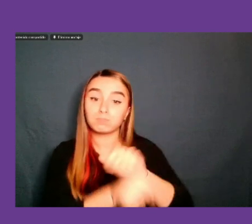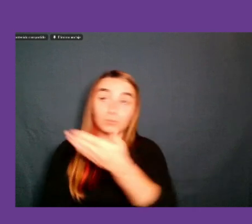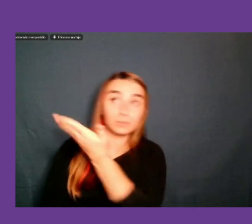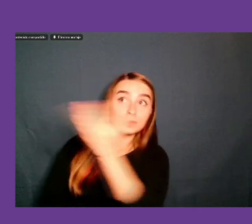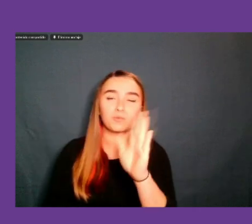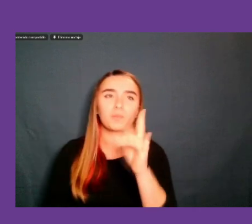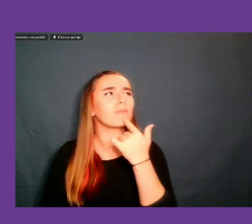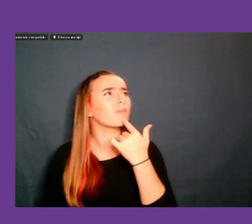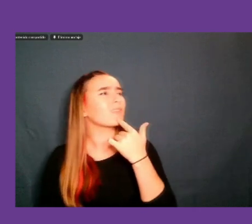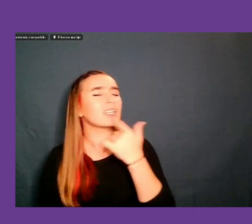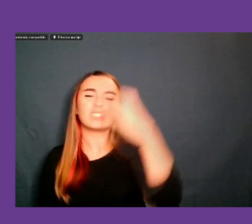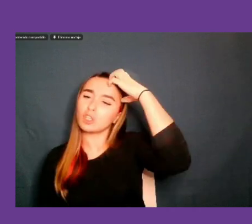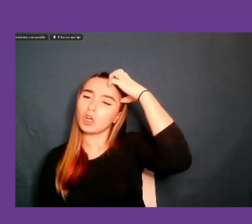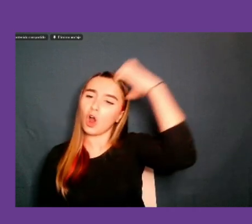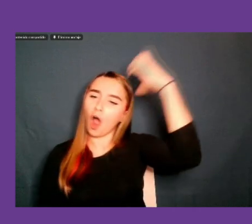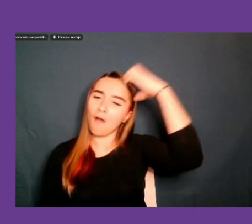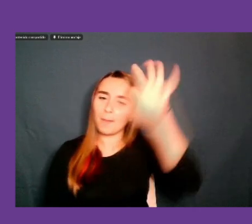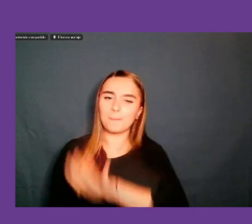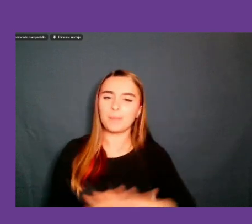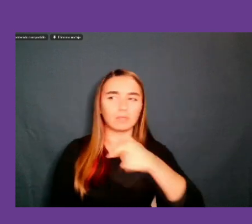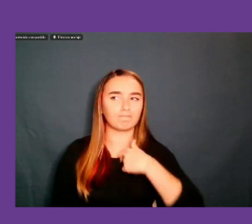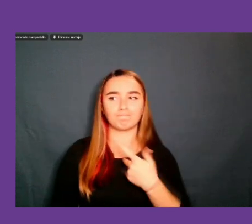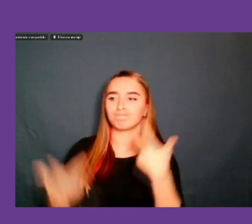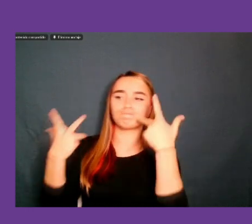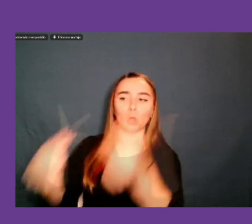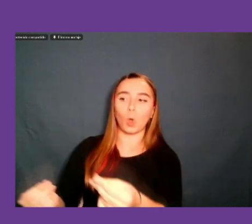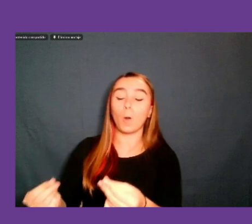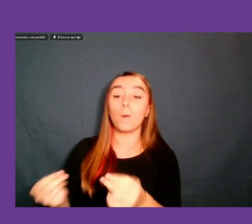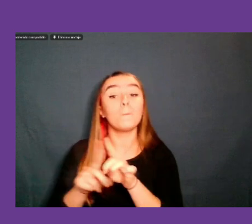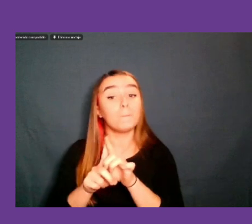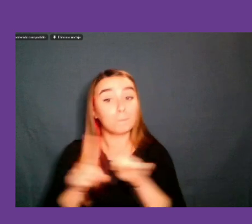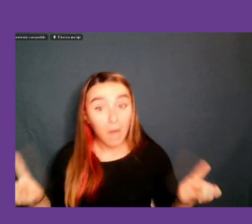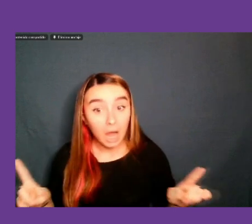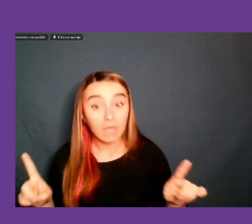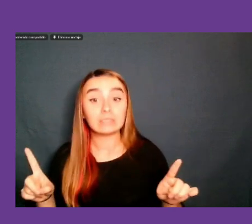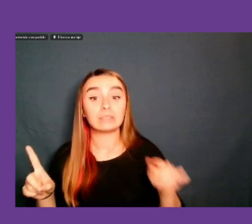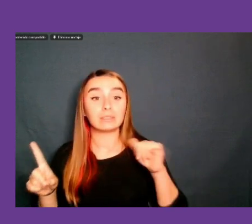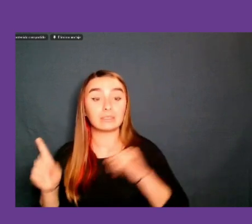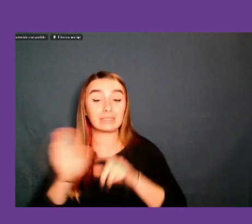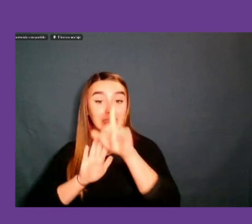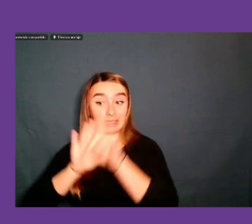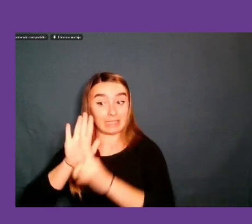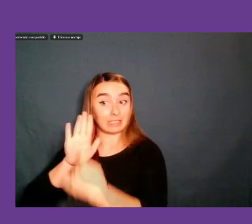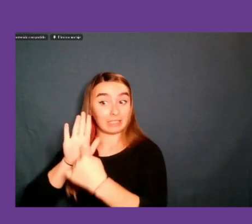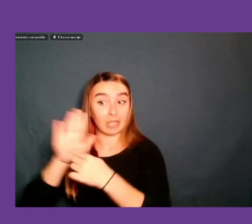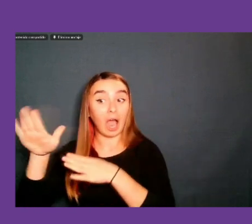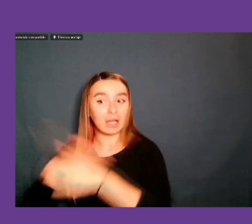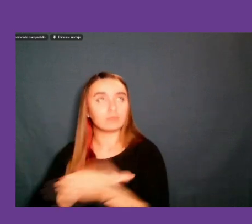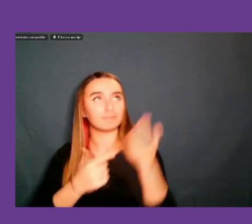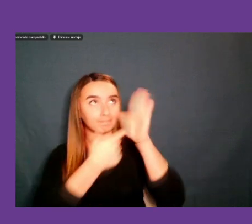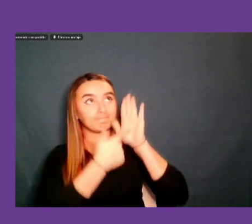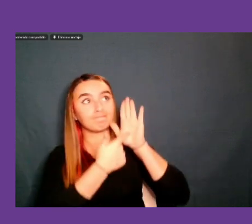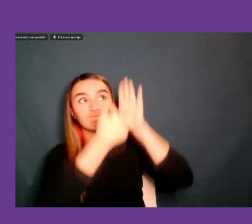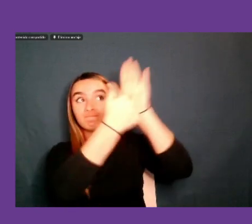not at all open to that. But with all this body of legislation on accessibility using